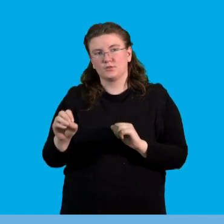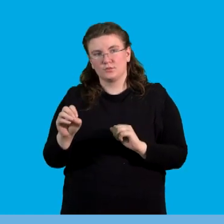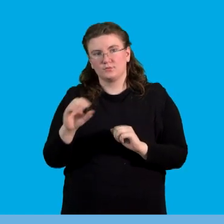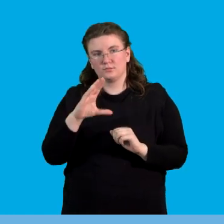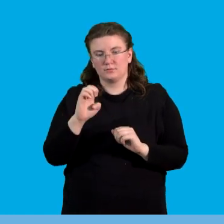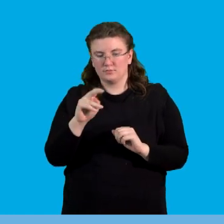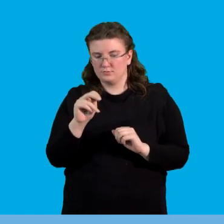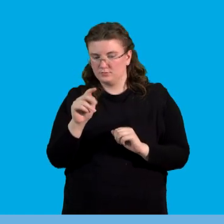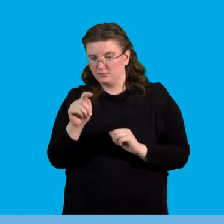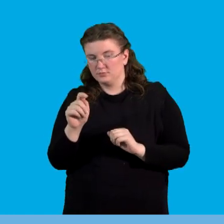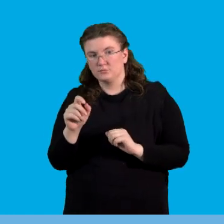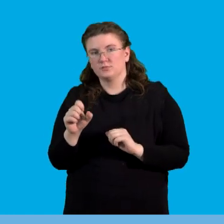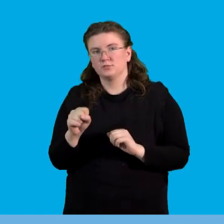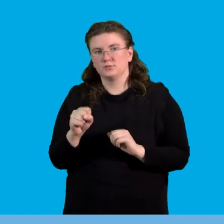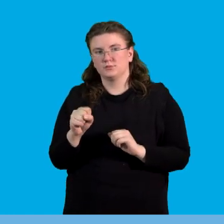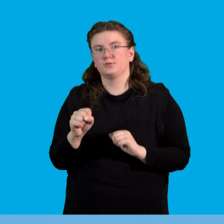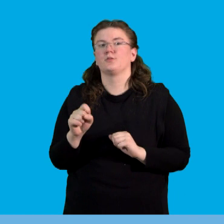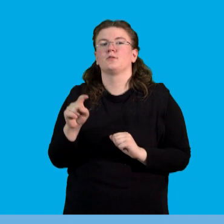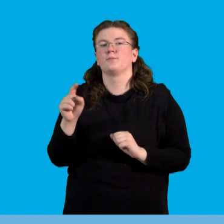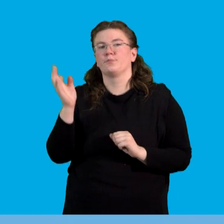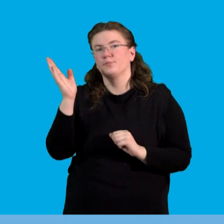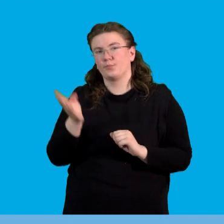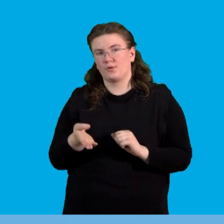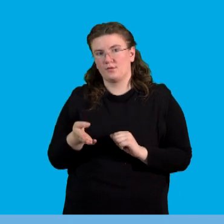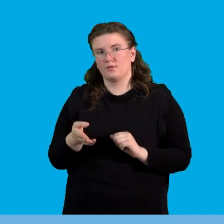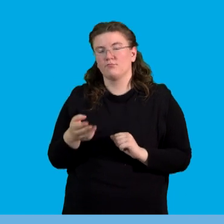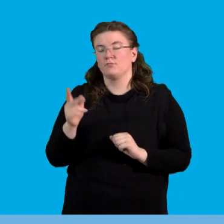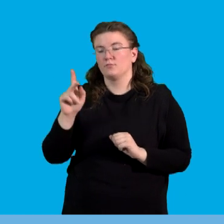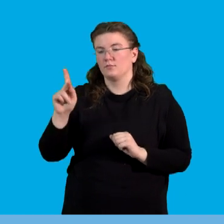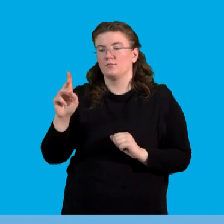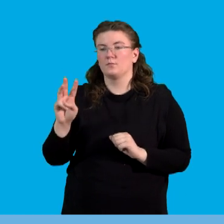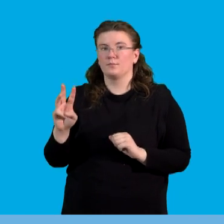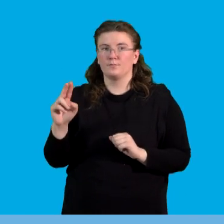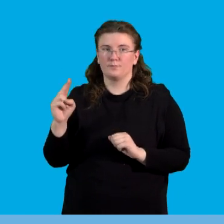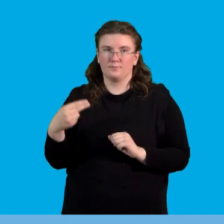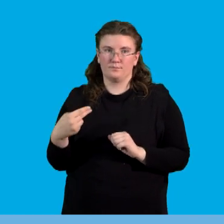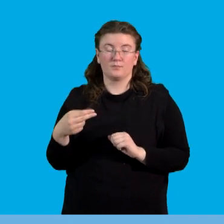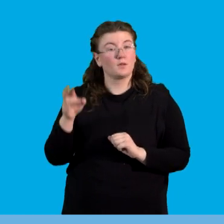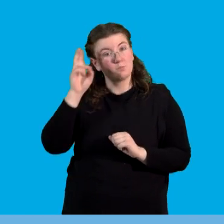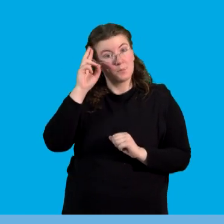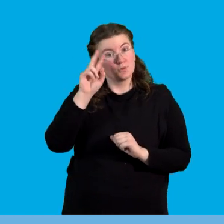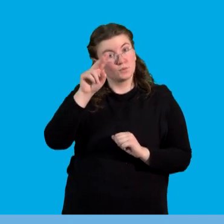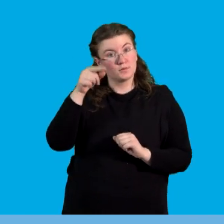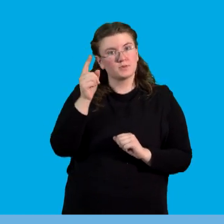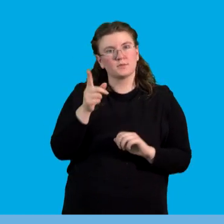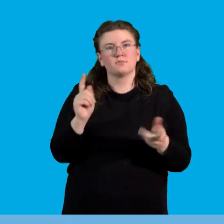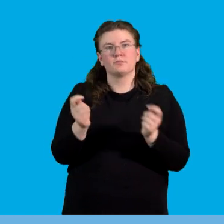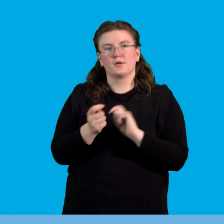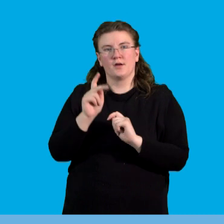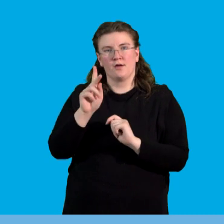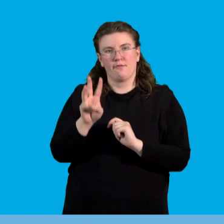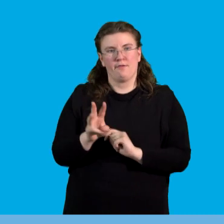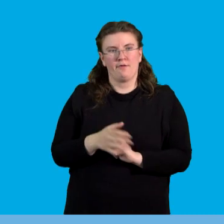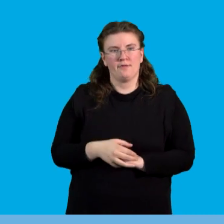kilowatt hours. So remember, this must always be converted to kilowatts. Now case number